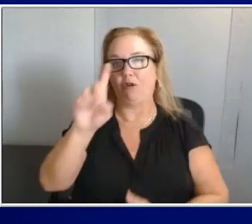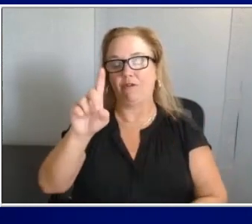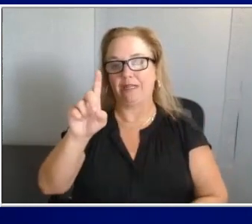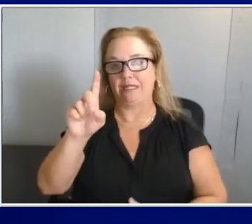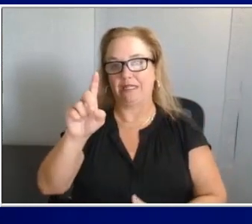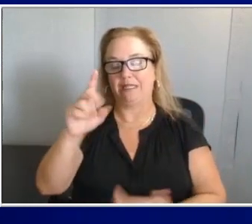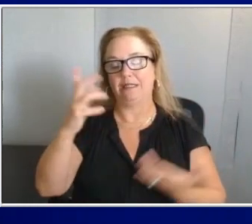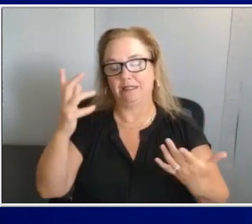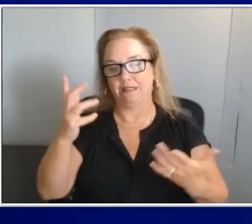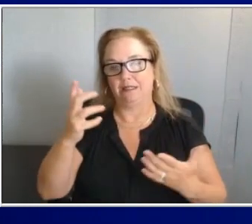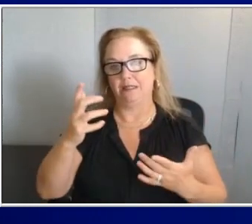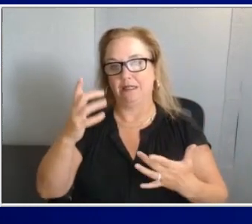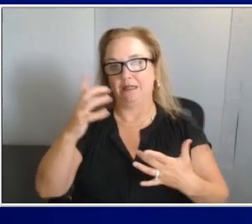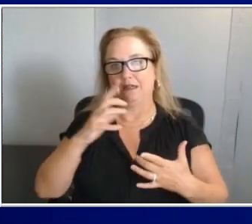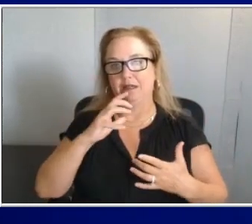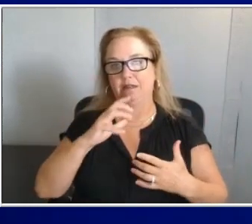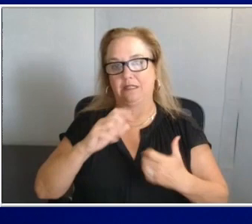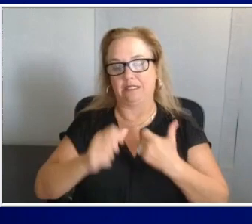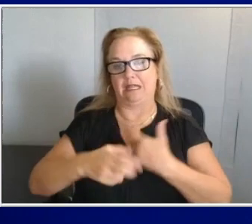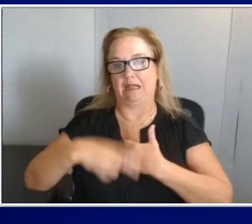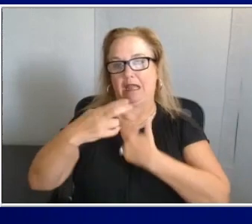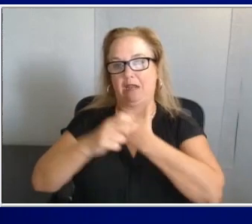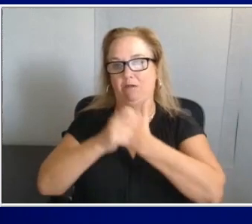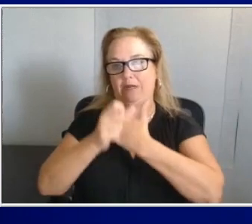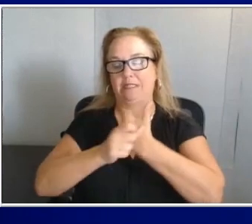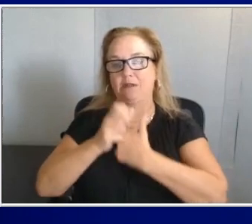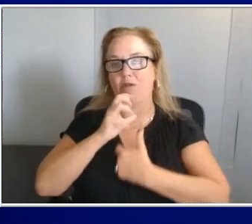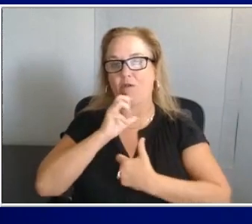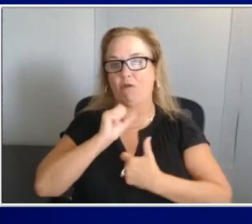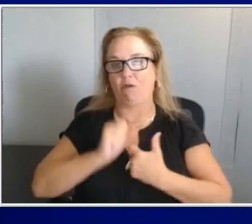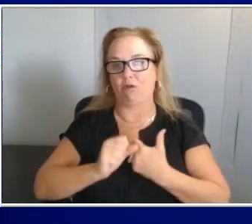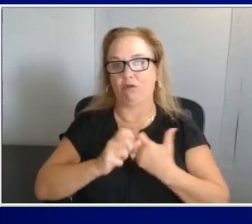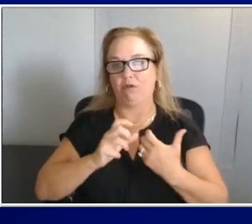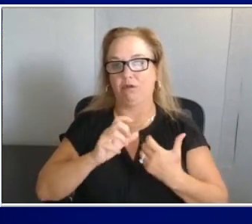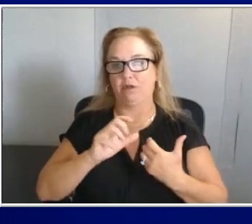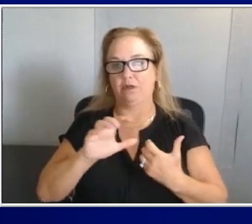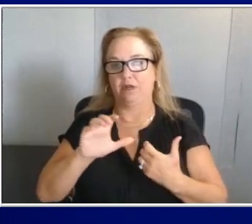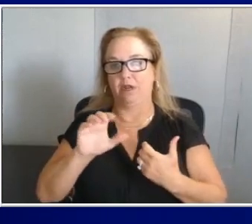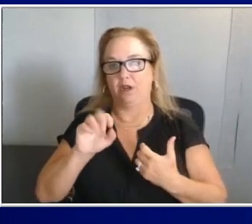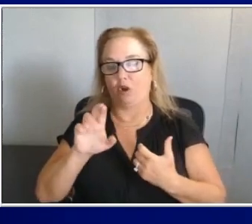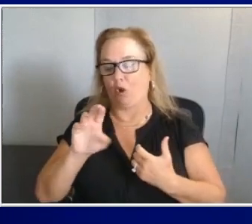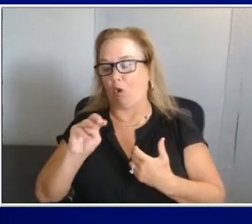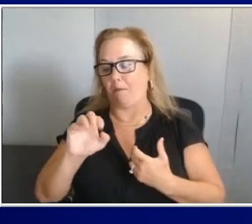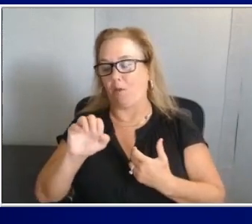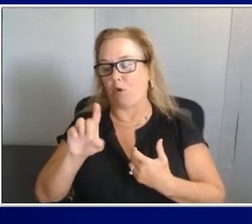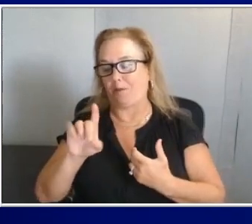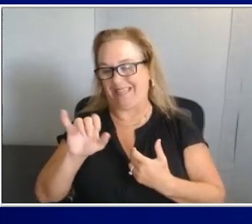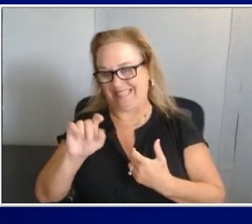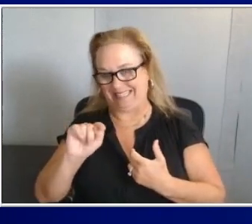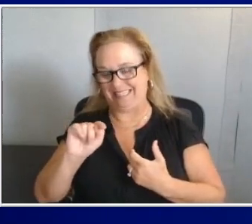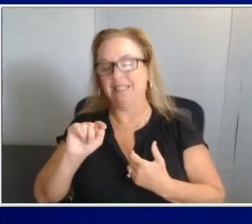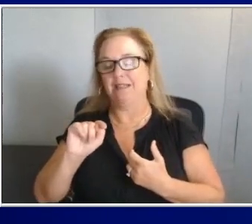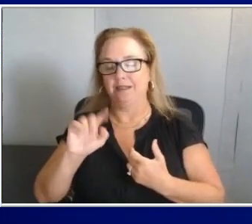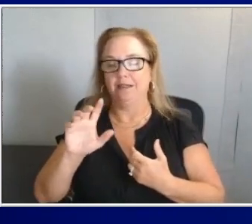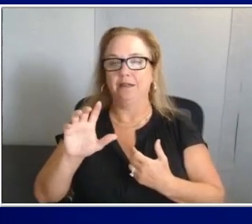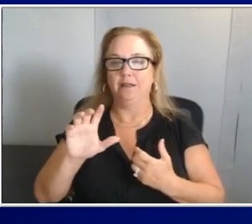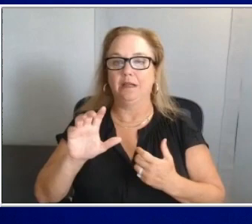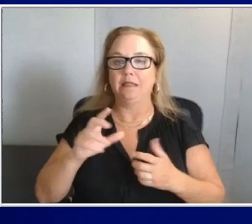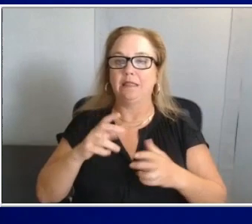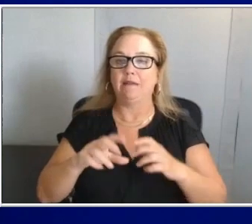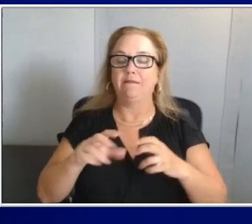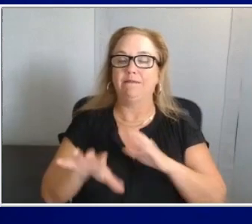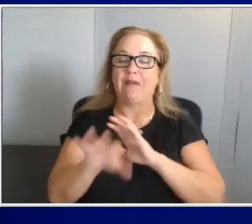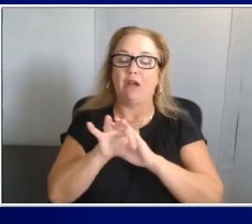disease of those most at risk, especially with older age and comorbid conditions. What they found was that adults